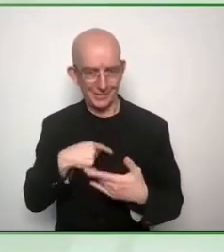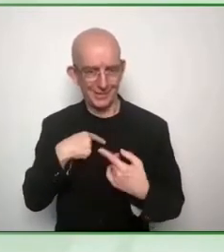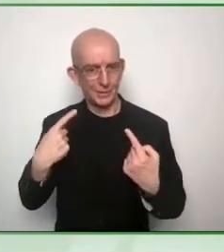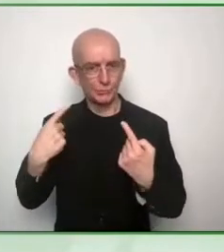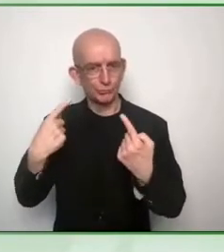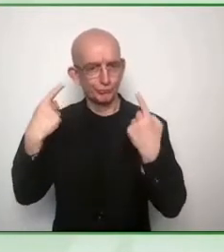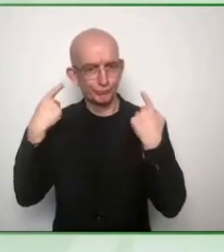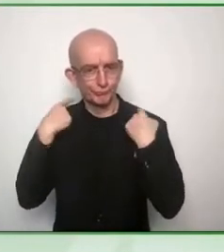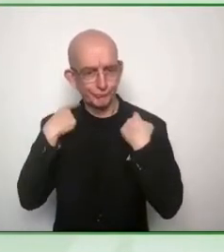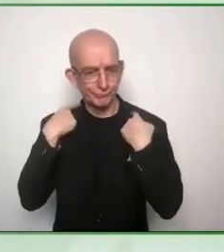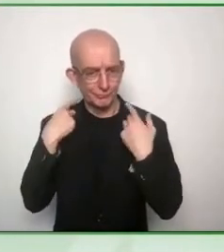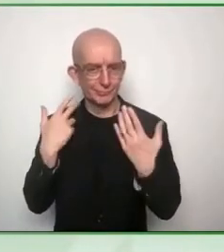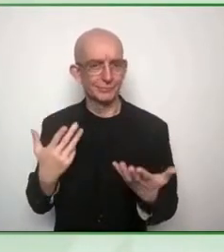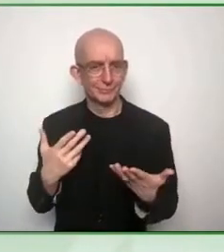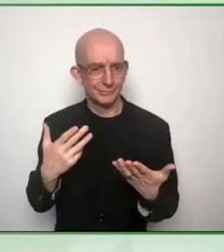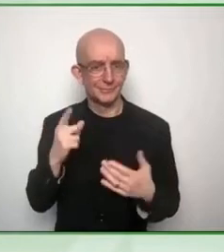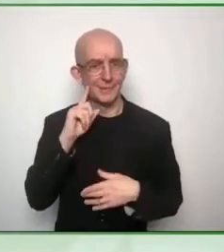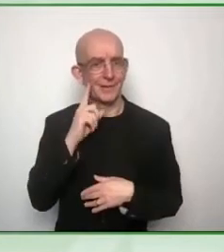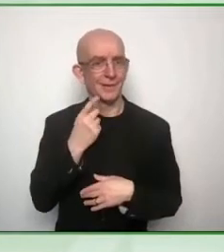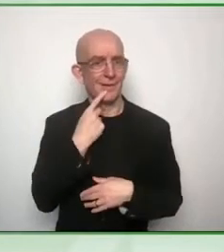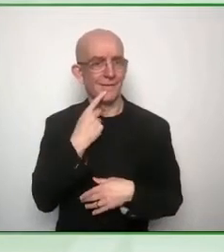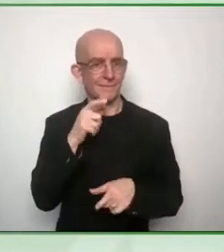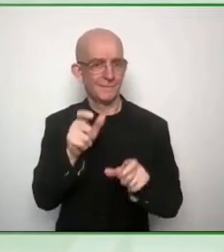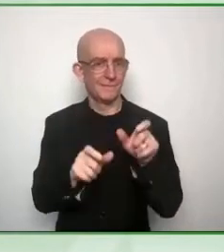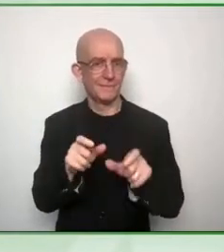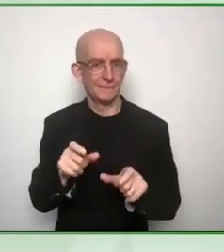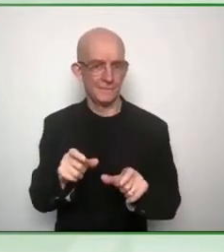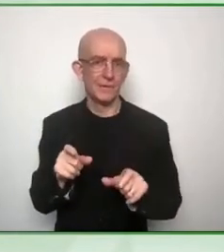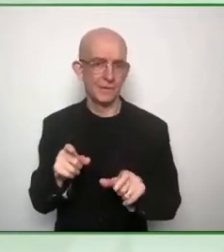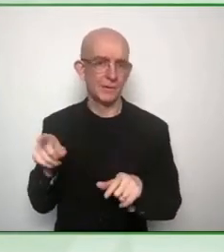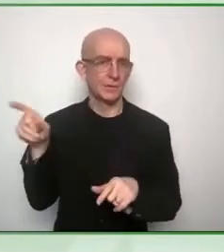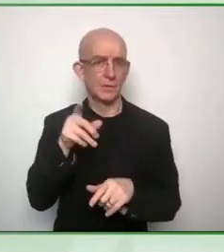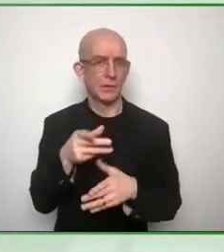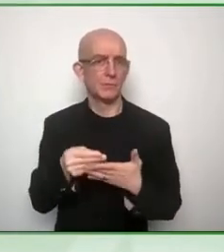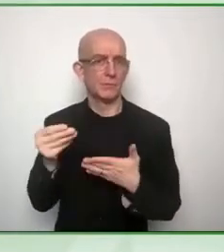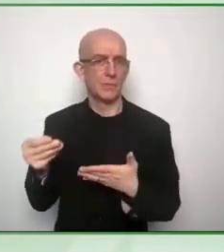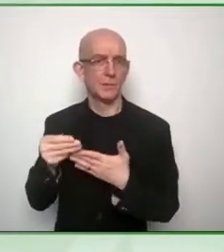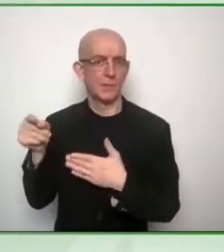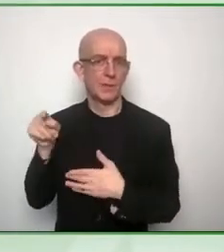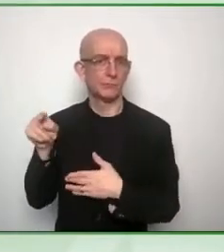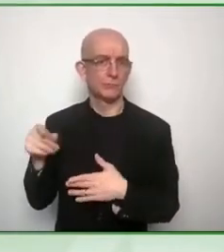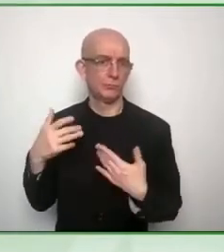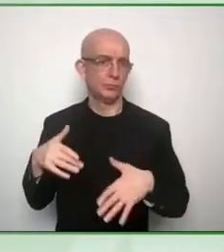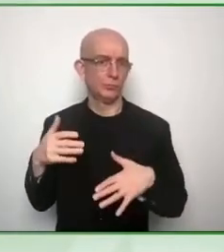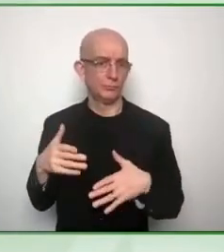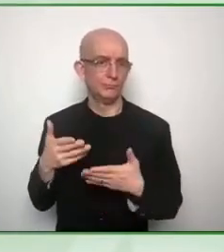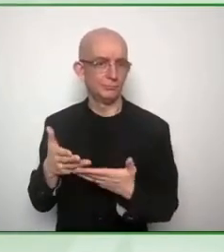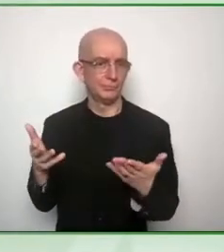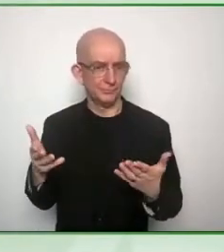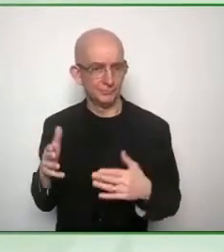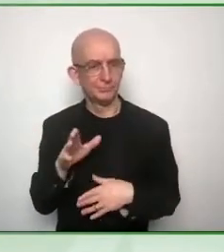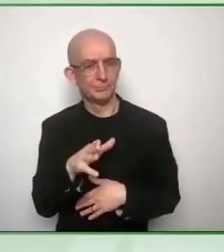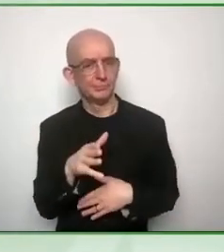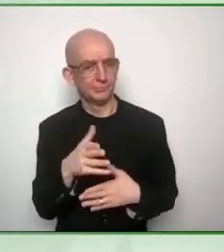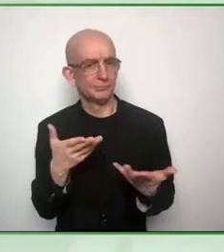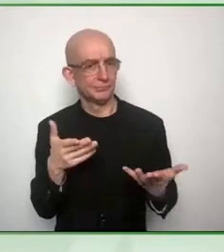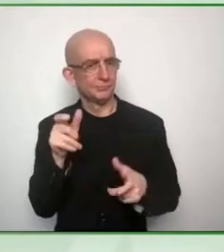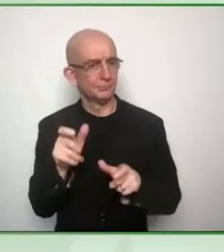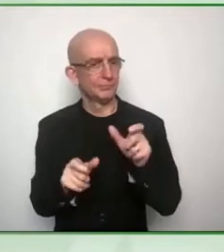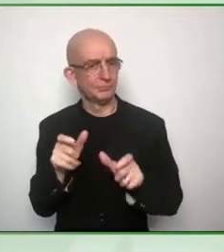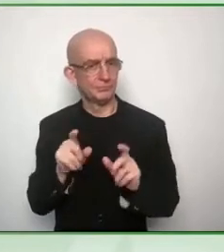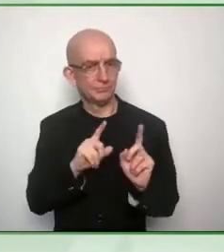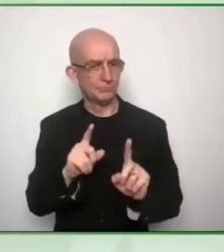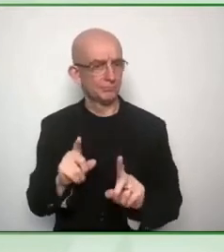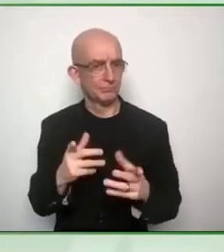fall over backwards, or how does this work? So unfortunately, South Africa isn't as mature when it